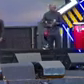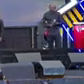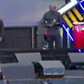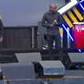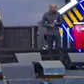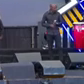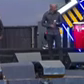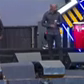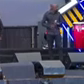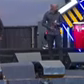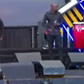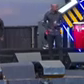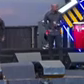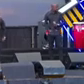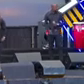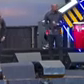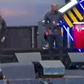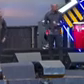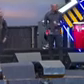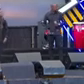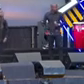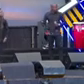just power